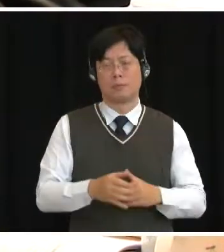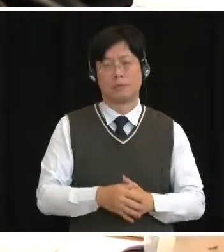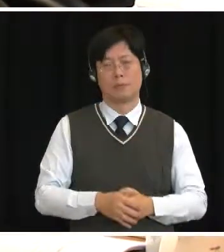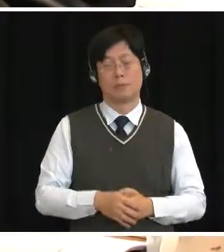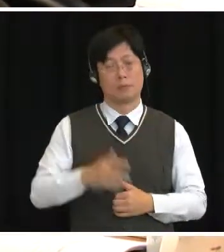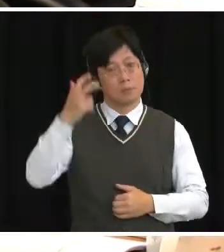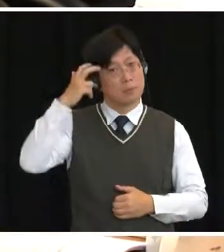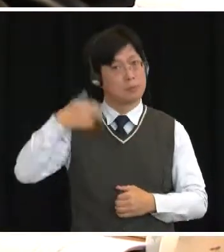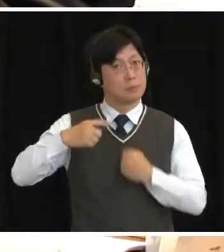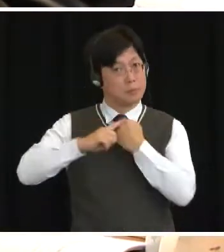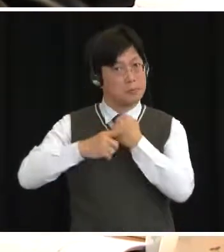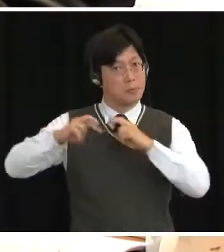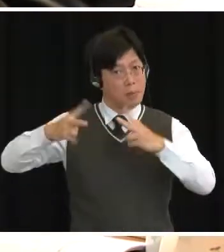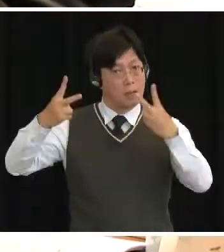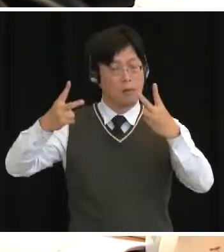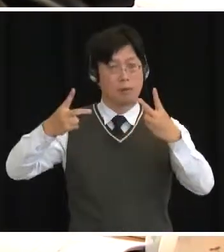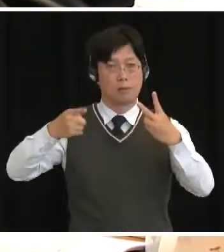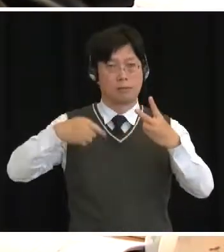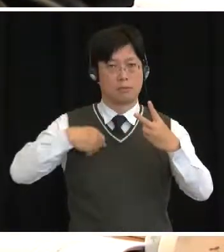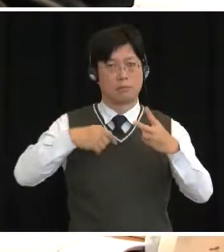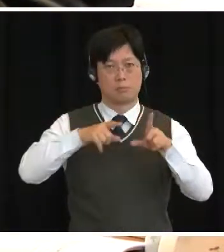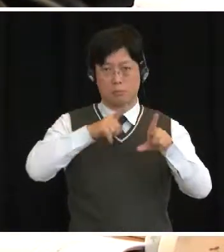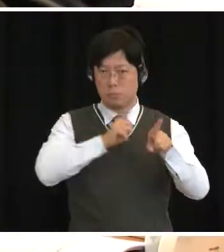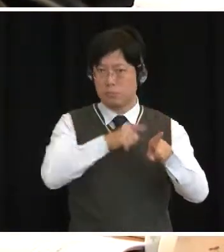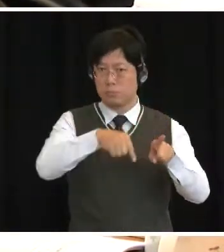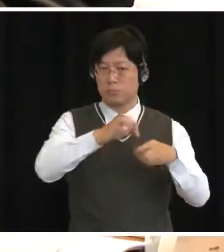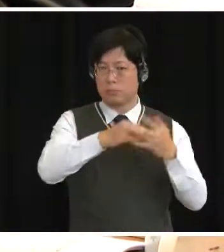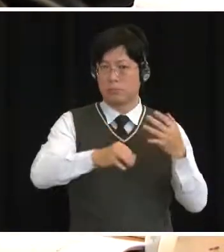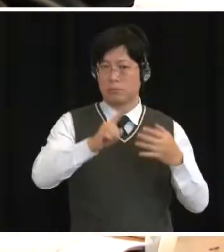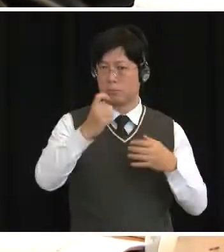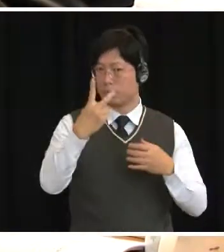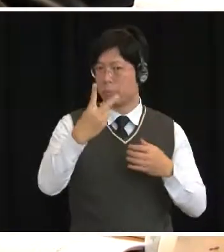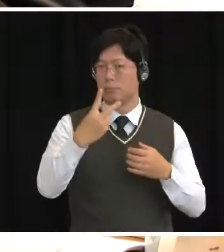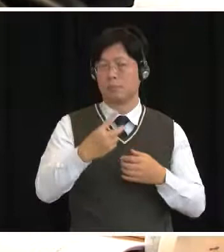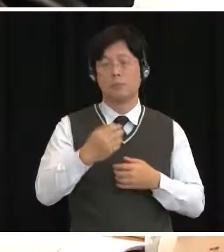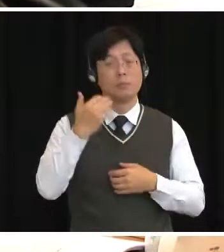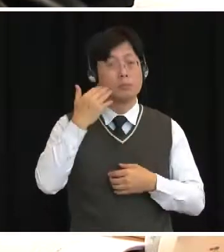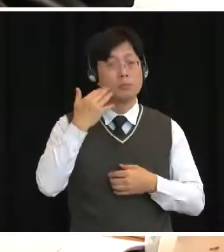a children's parliament, and it's all up to Constitution.